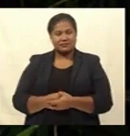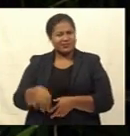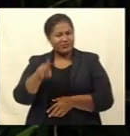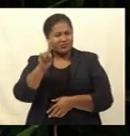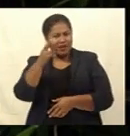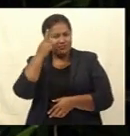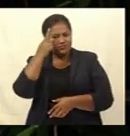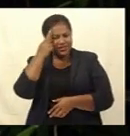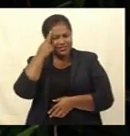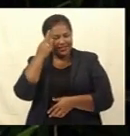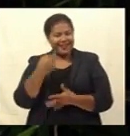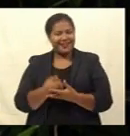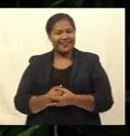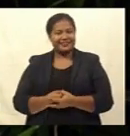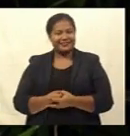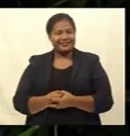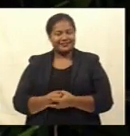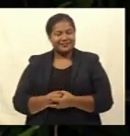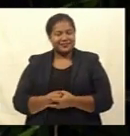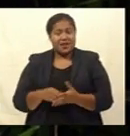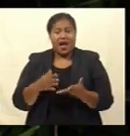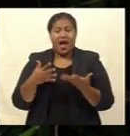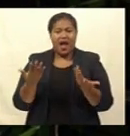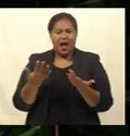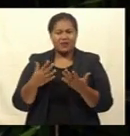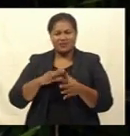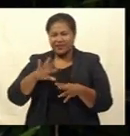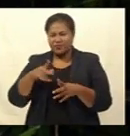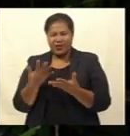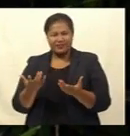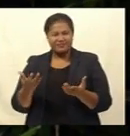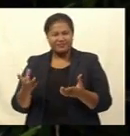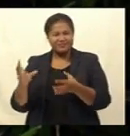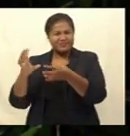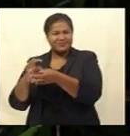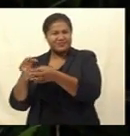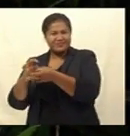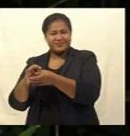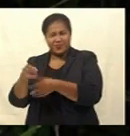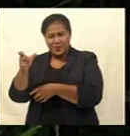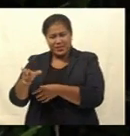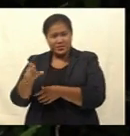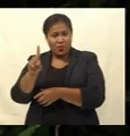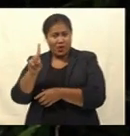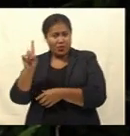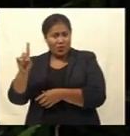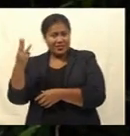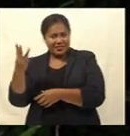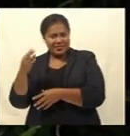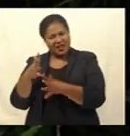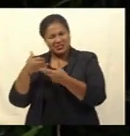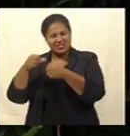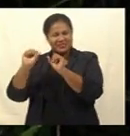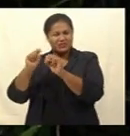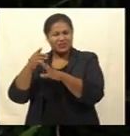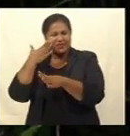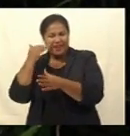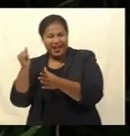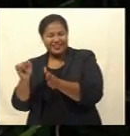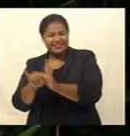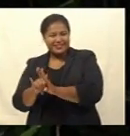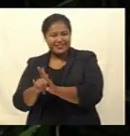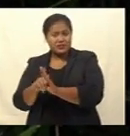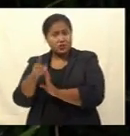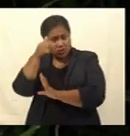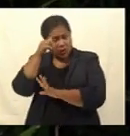reason above all as to how everyone linked to case 113 was successfully located. You know how? Or